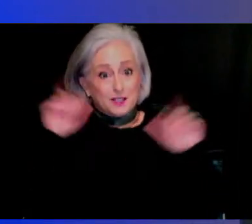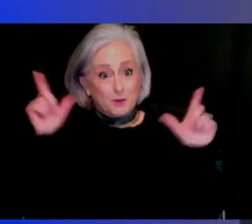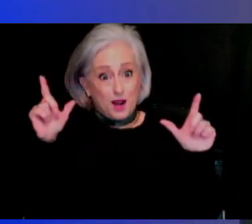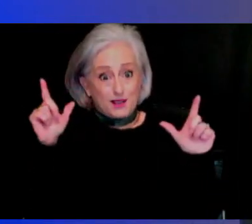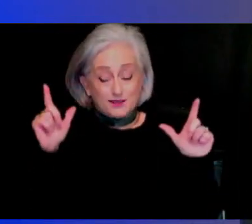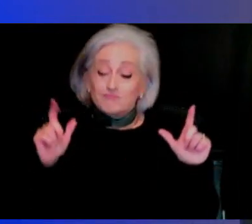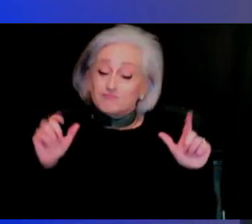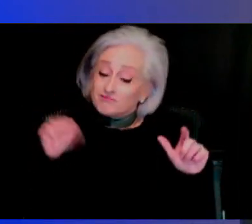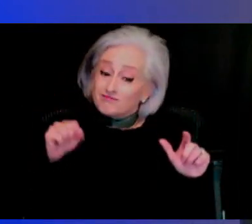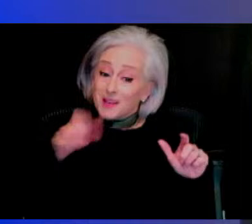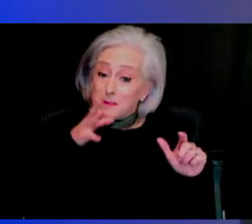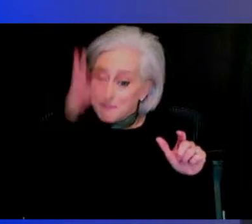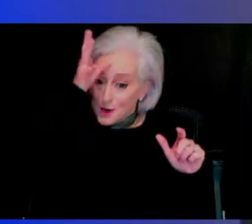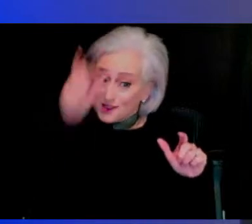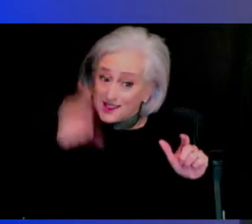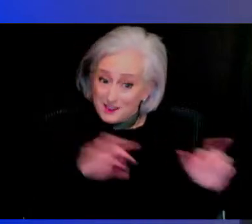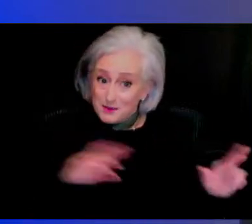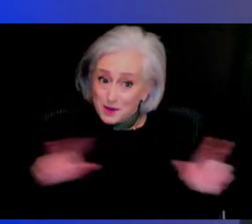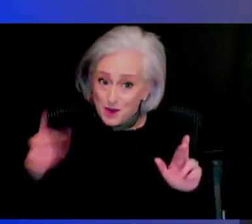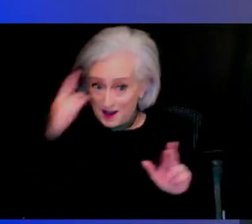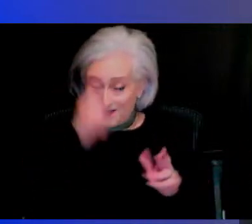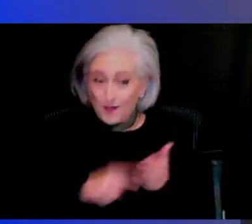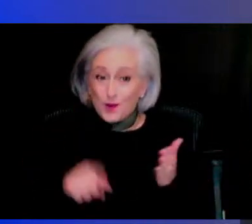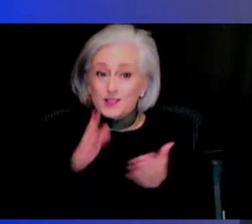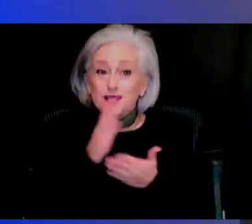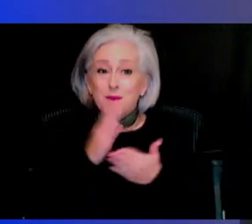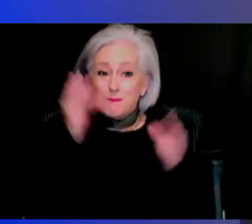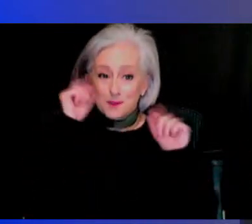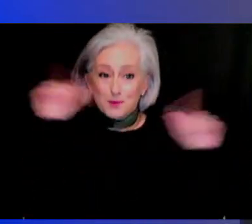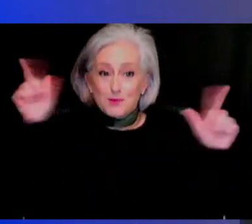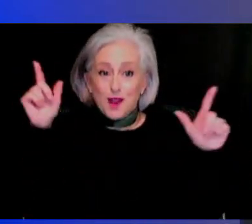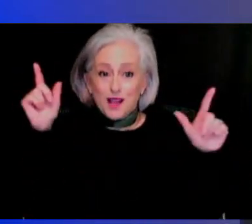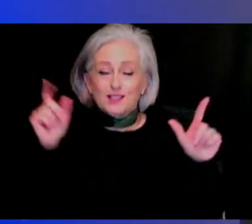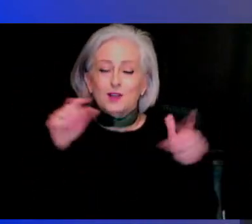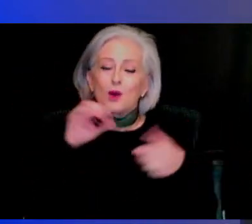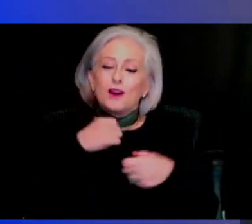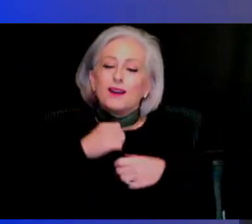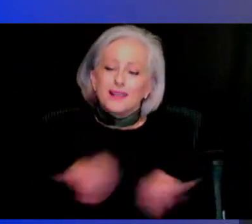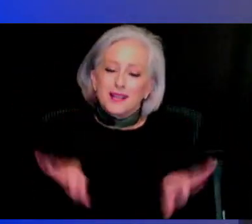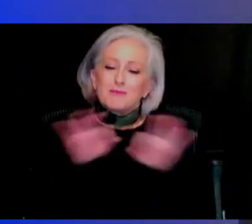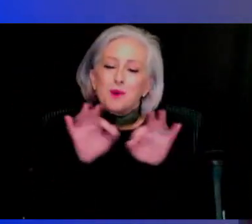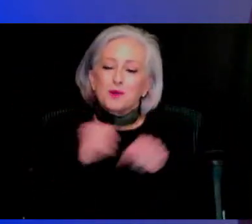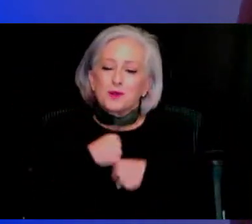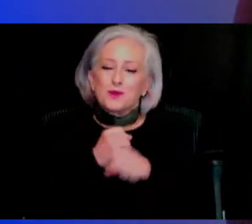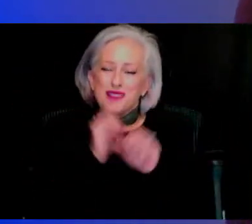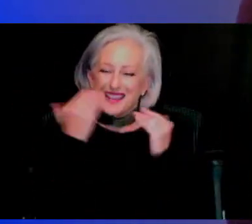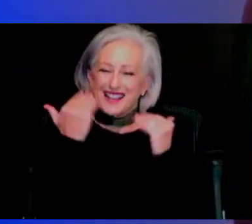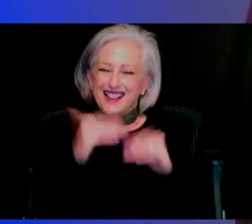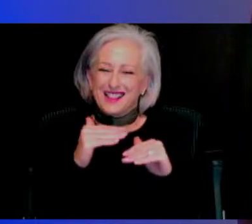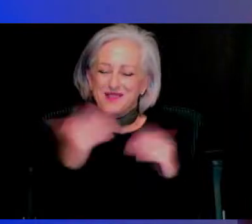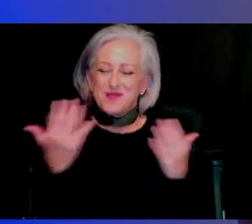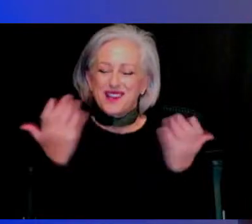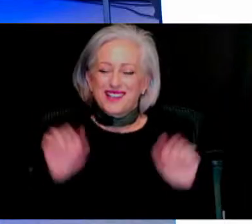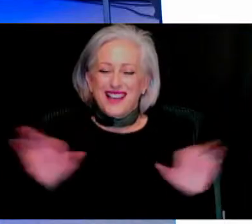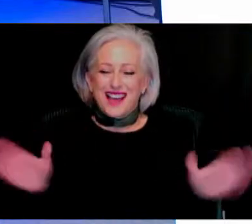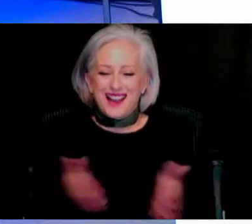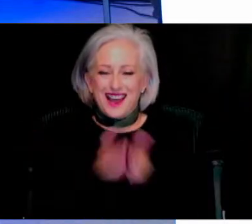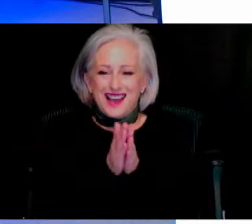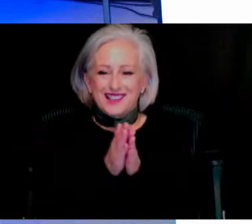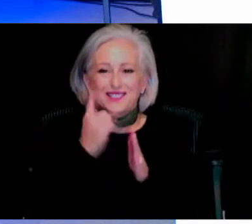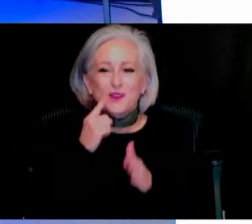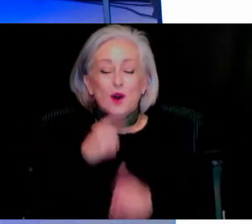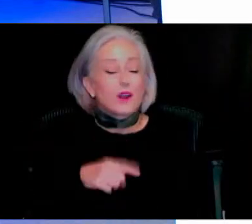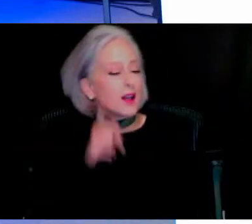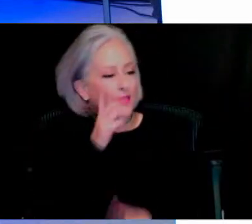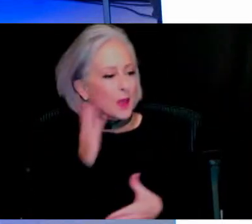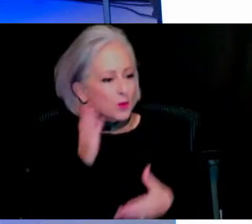some surprises, and so you may put some limits on what your kiddos can ask for in the activity. Oh no, they'll just stop me in the middle of